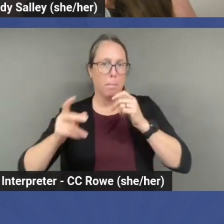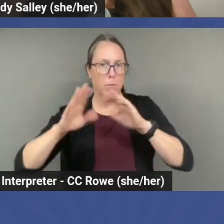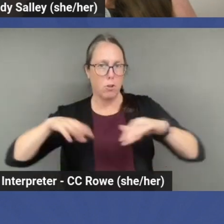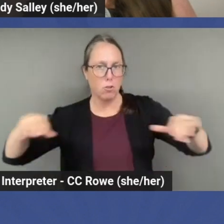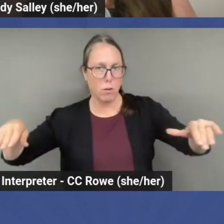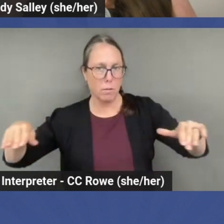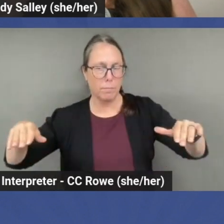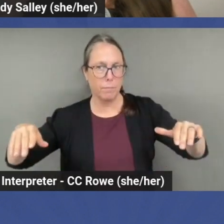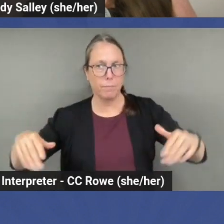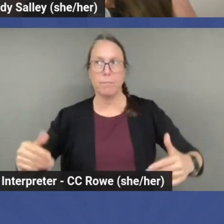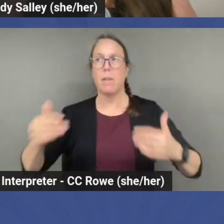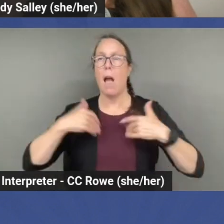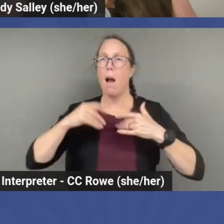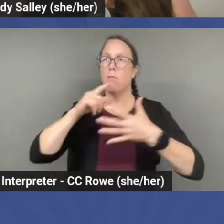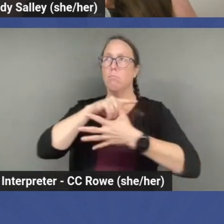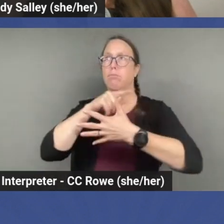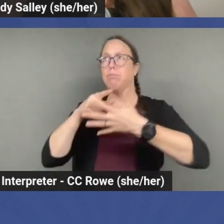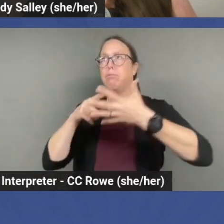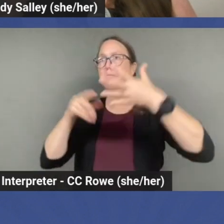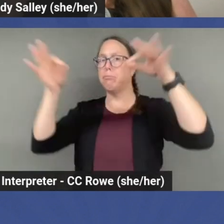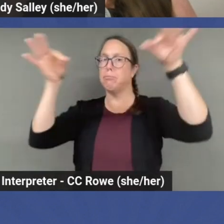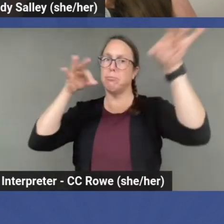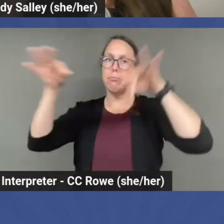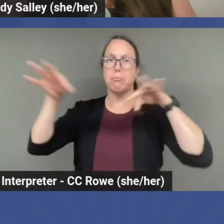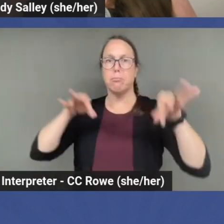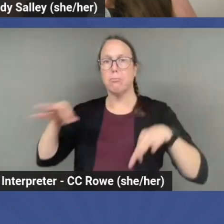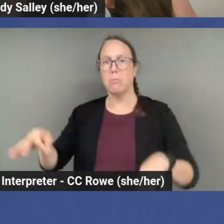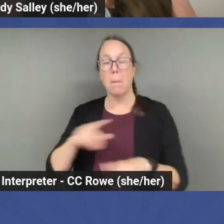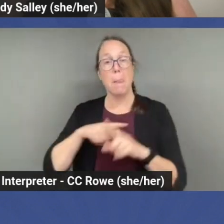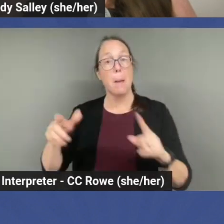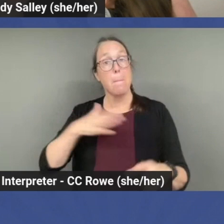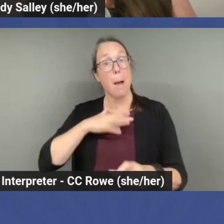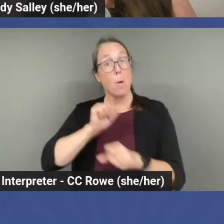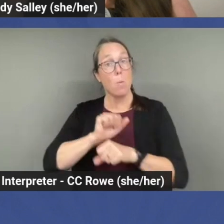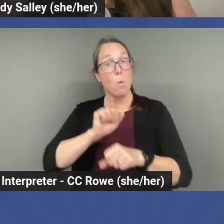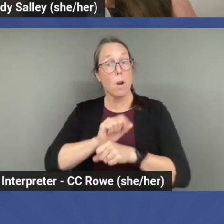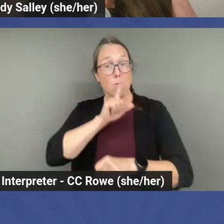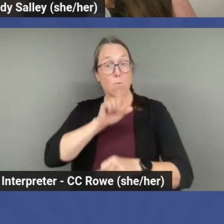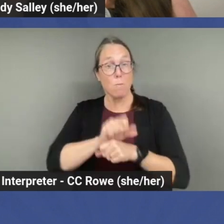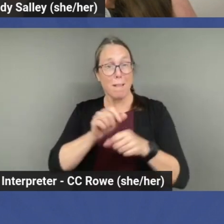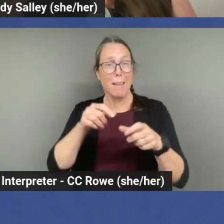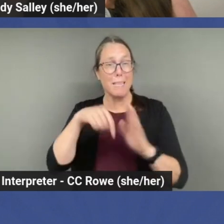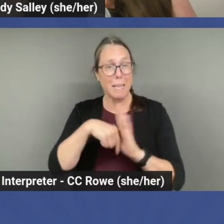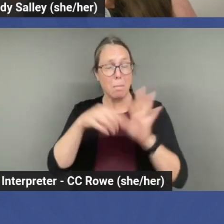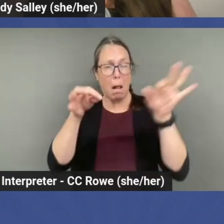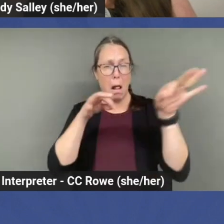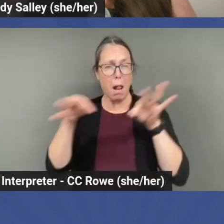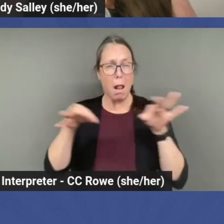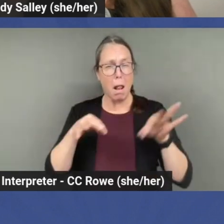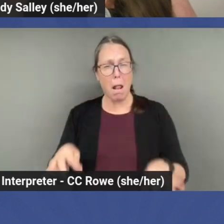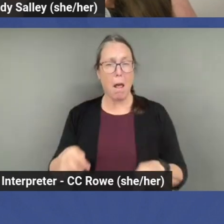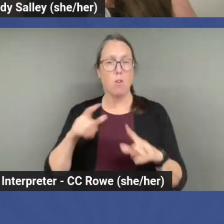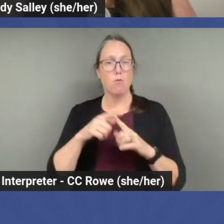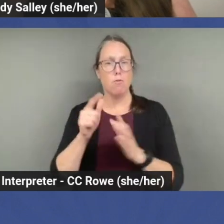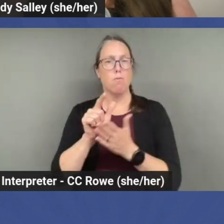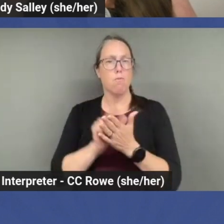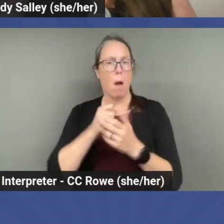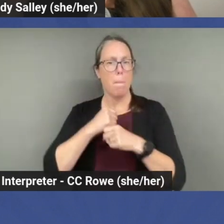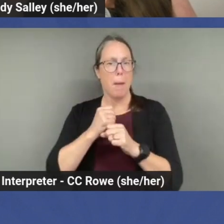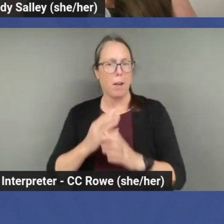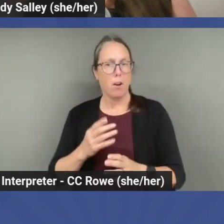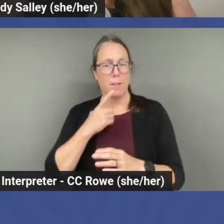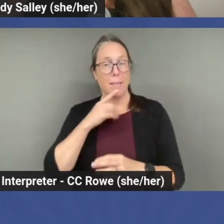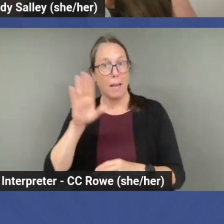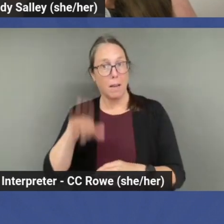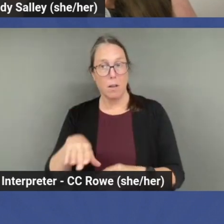of stipulations on that. And what my work has been really explaining explicitly to lawmakers that social